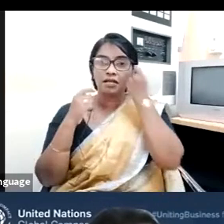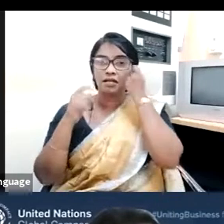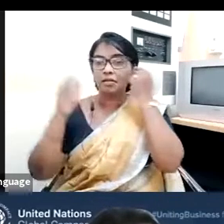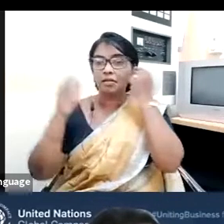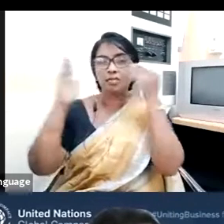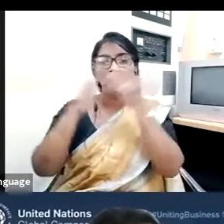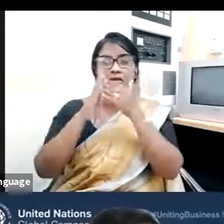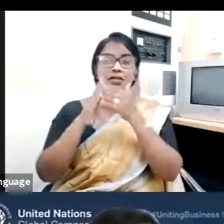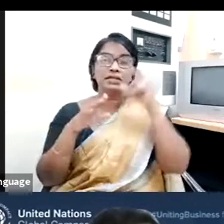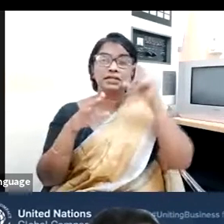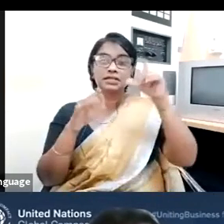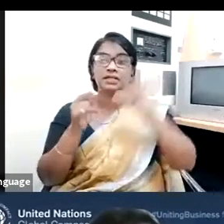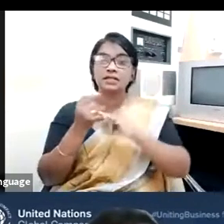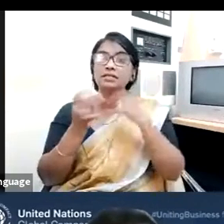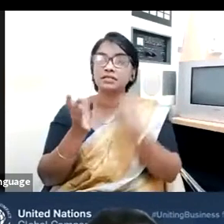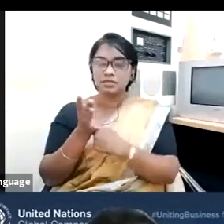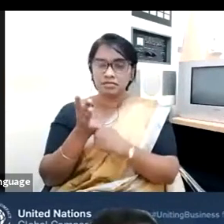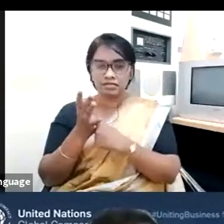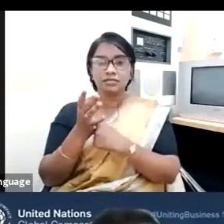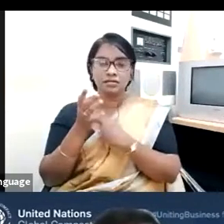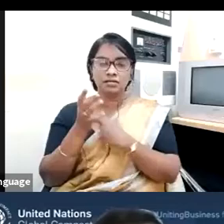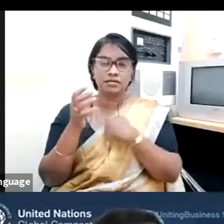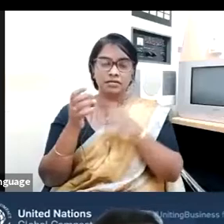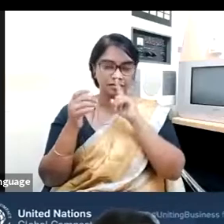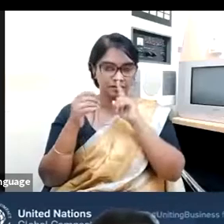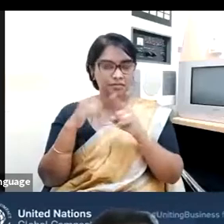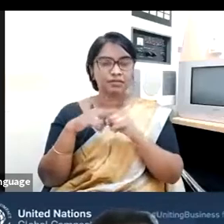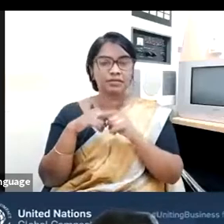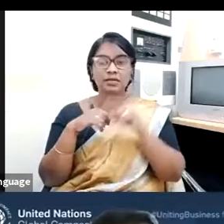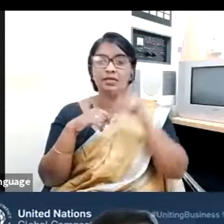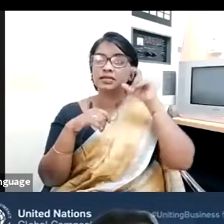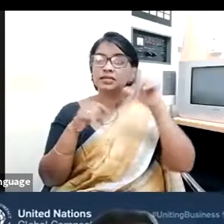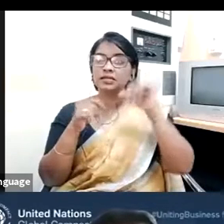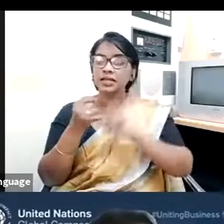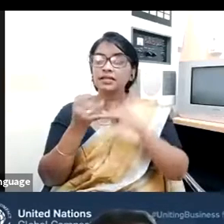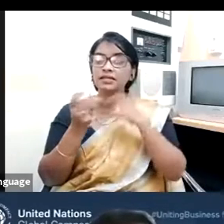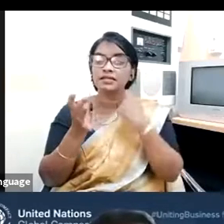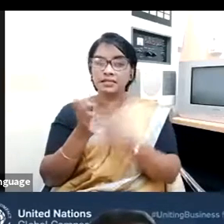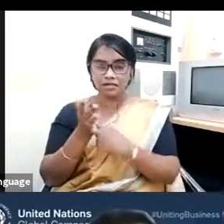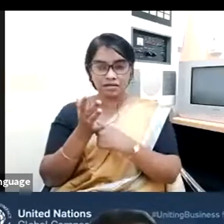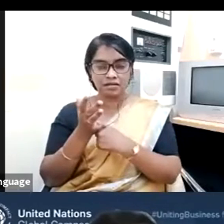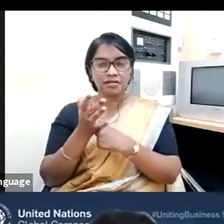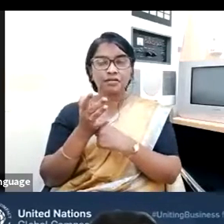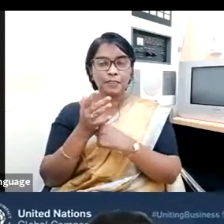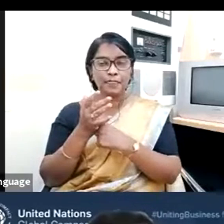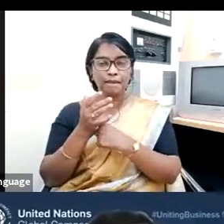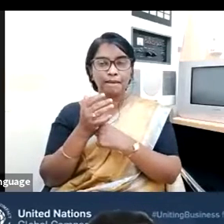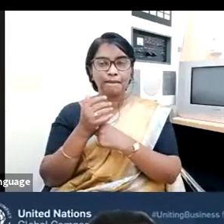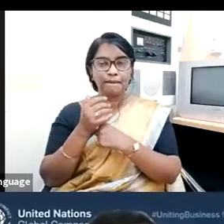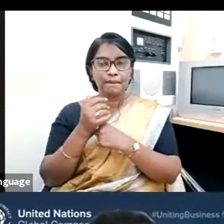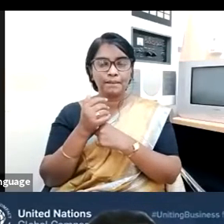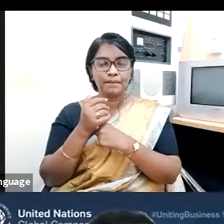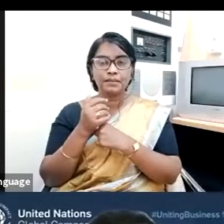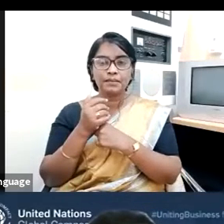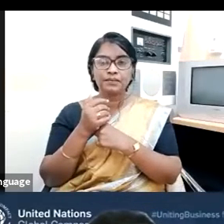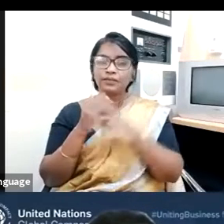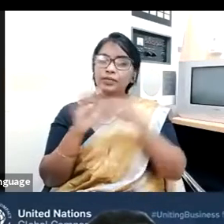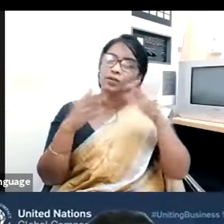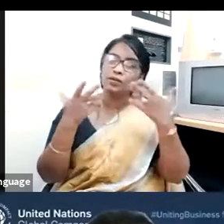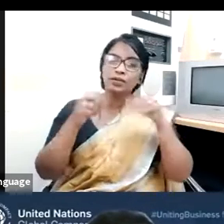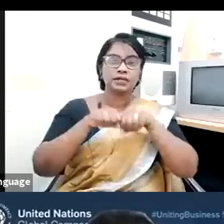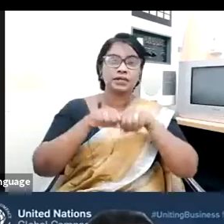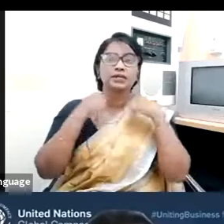word CSR is dead. And if there are any companies that are being led on the basis